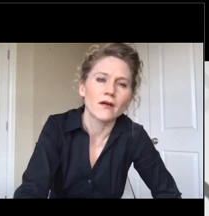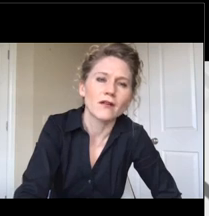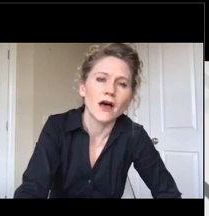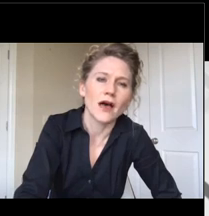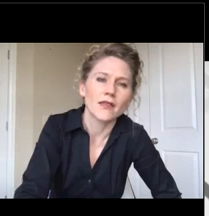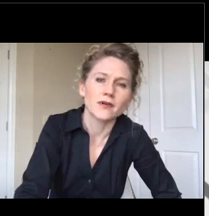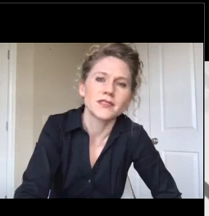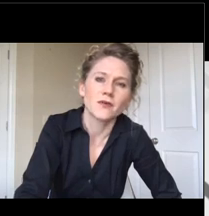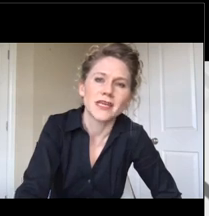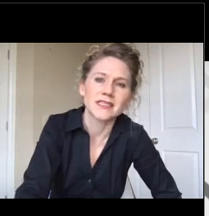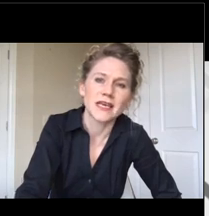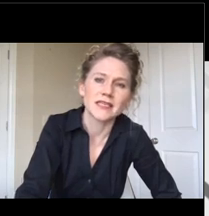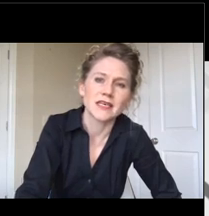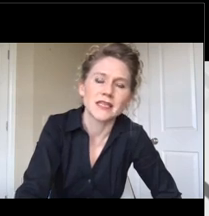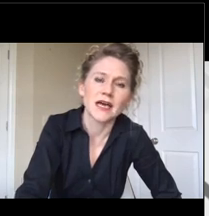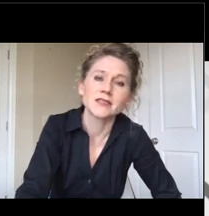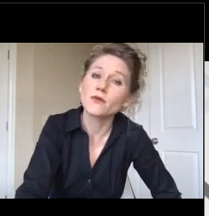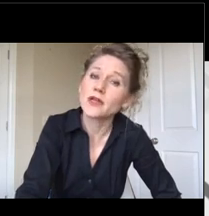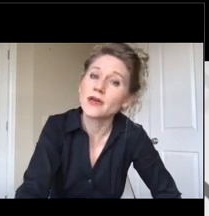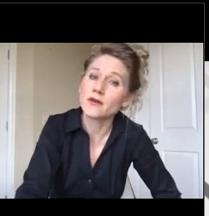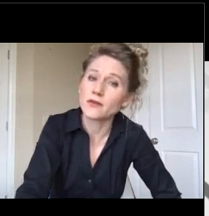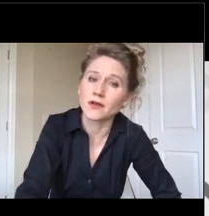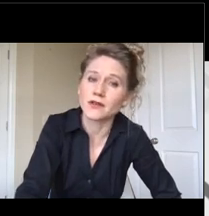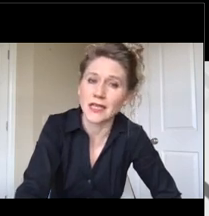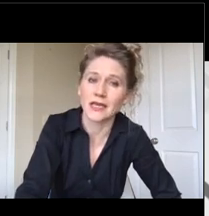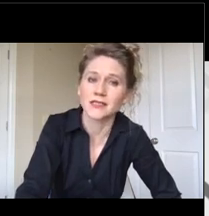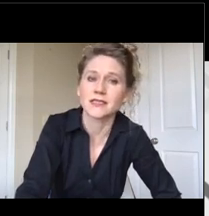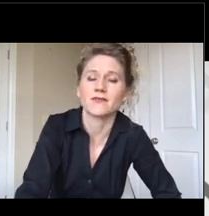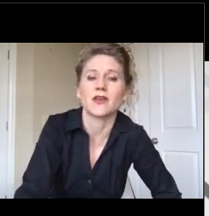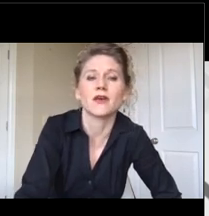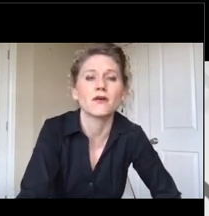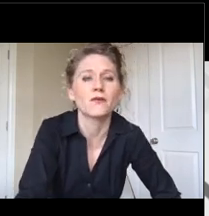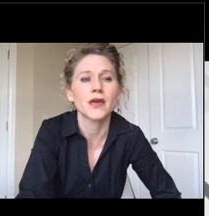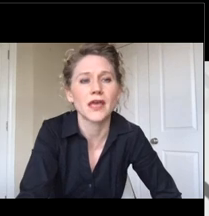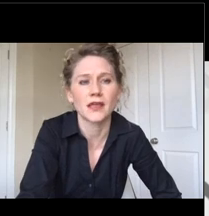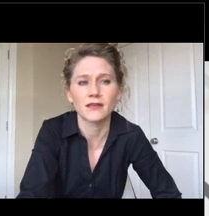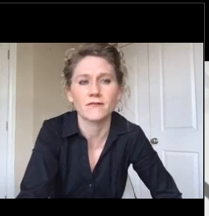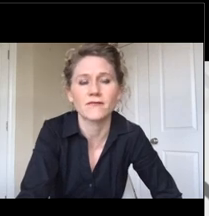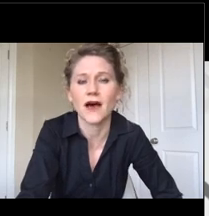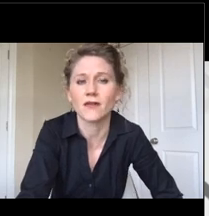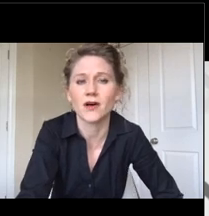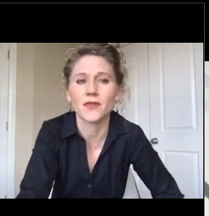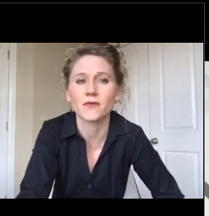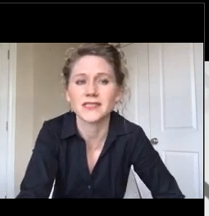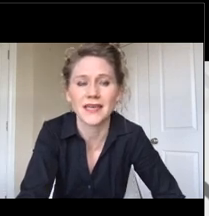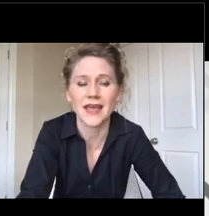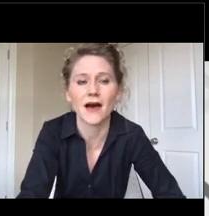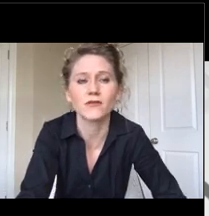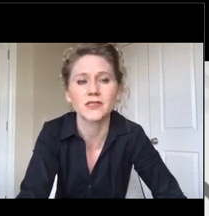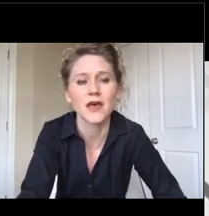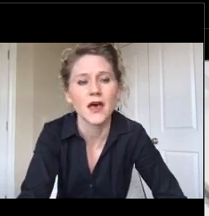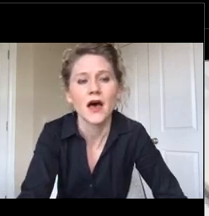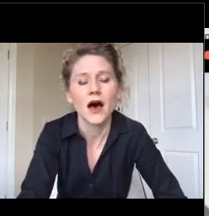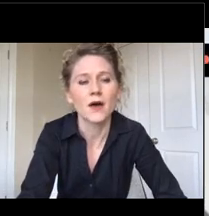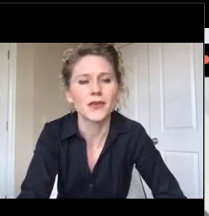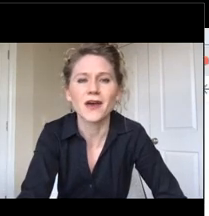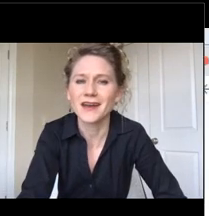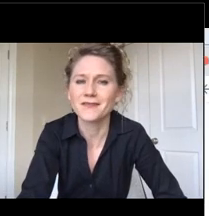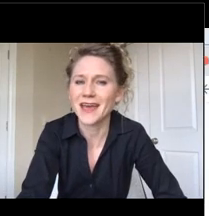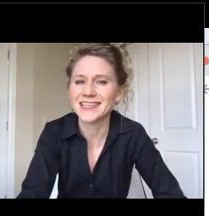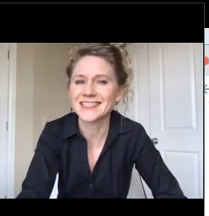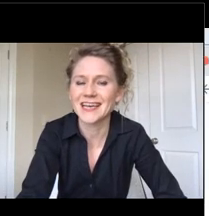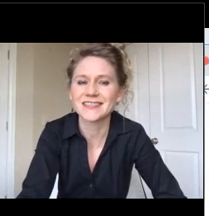very well, I think, with so many attendees online. So we'll include a link to this video in the follow-up that we send out.